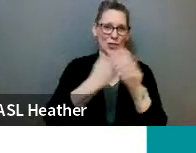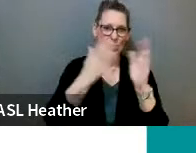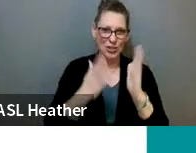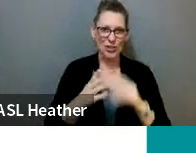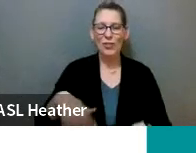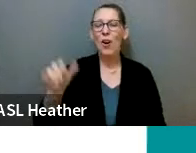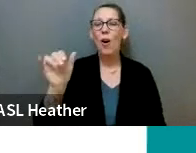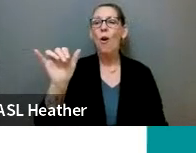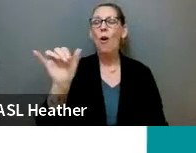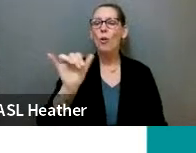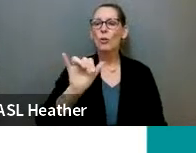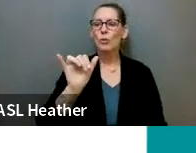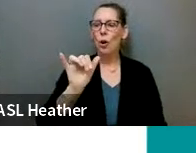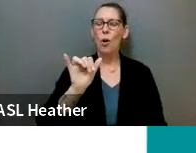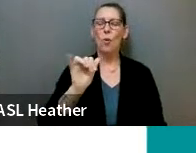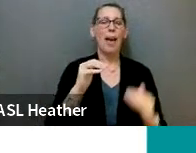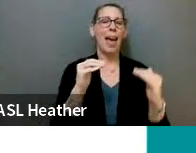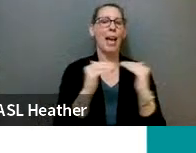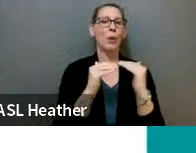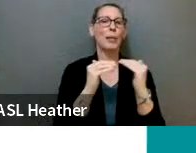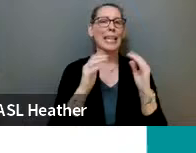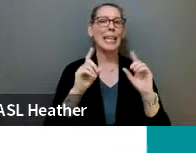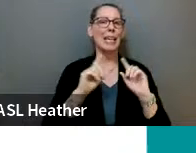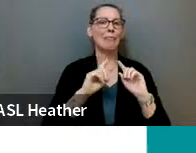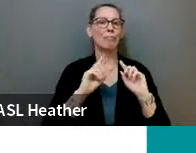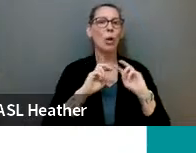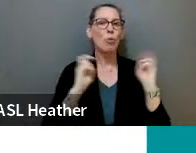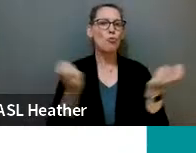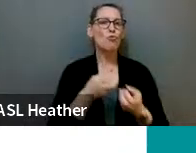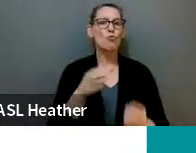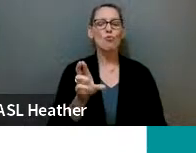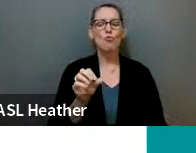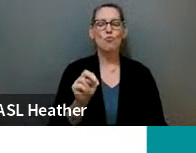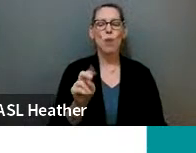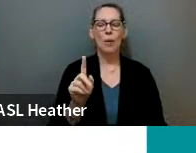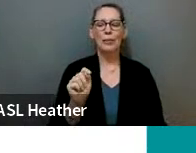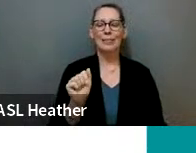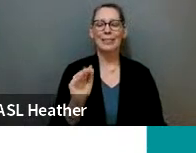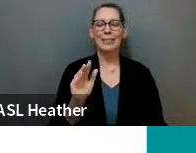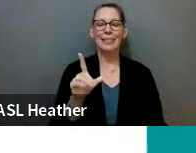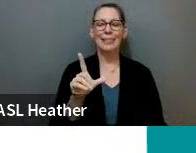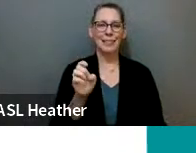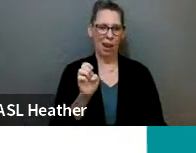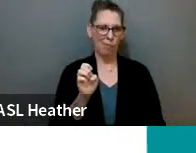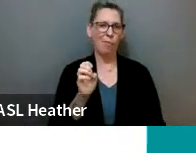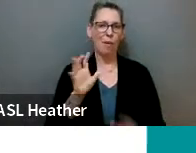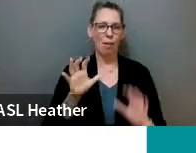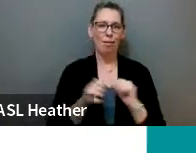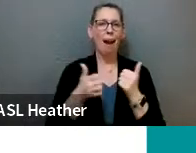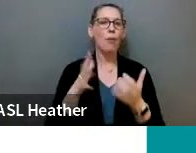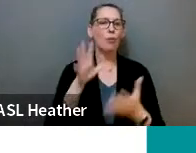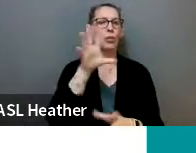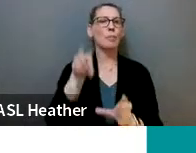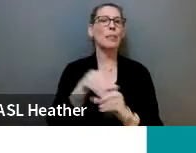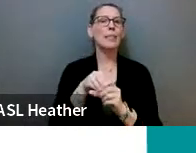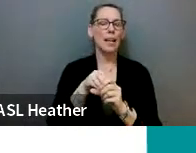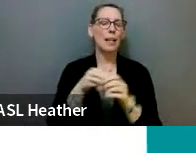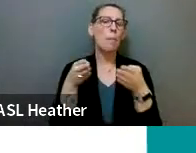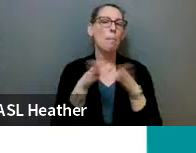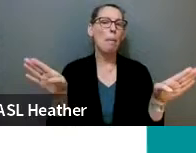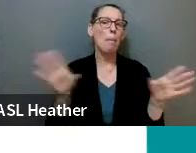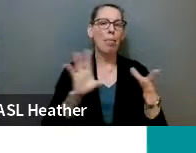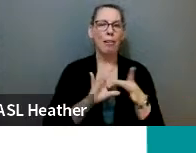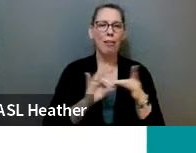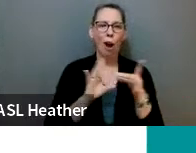also an equity roundtable in regards to how to participate in the public comment period. So these are